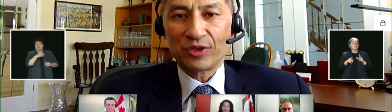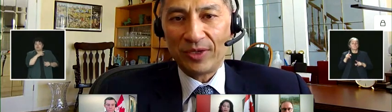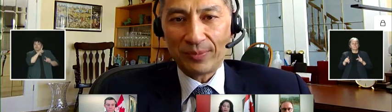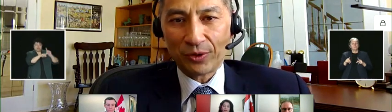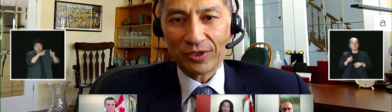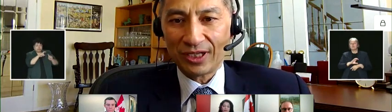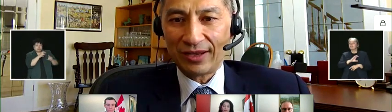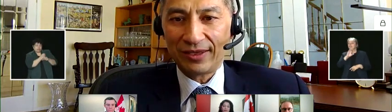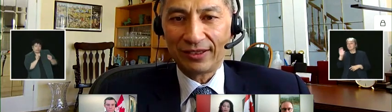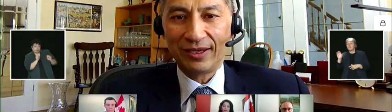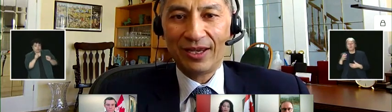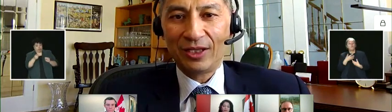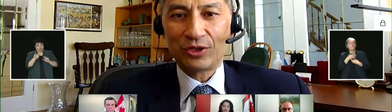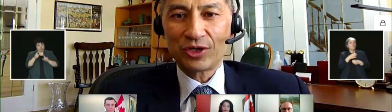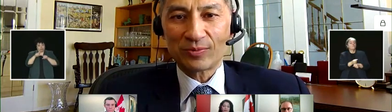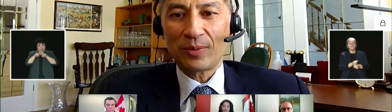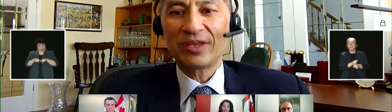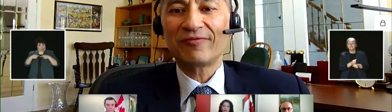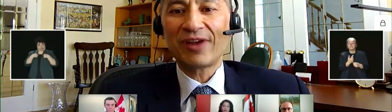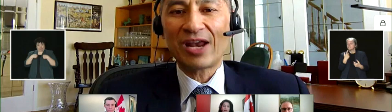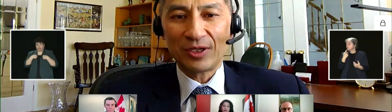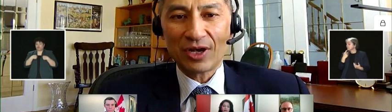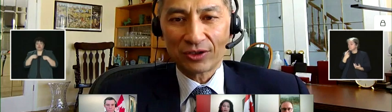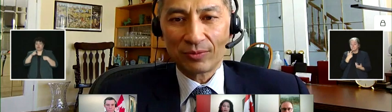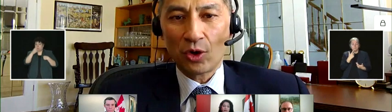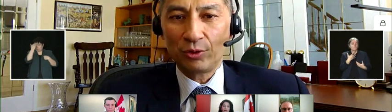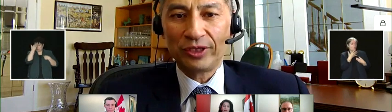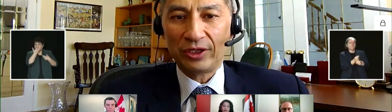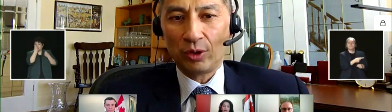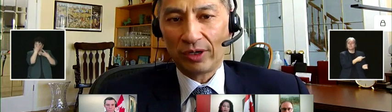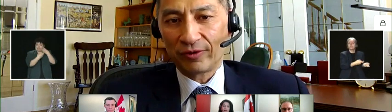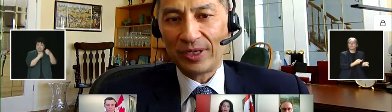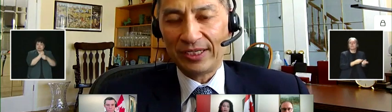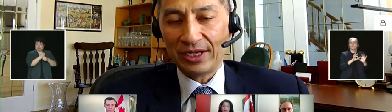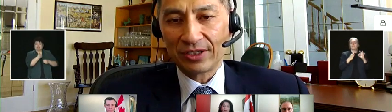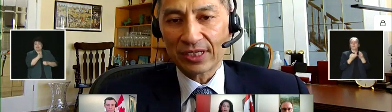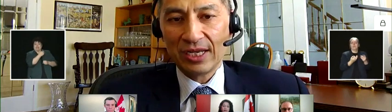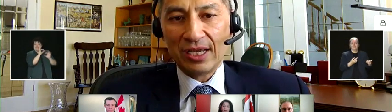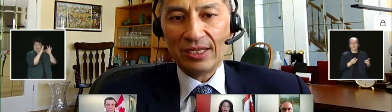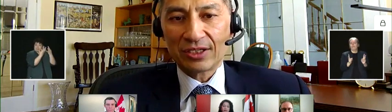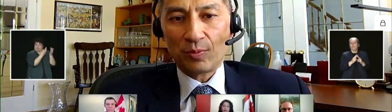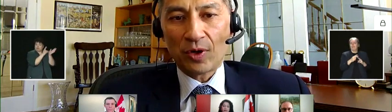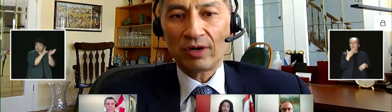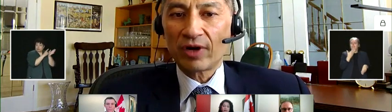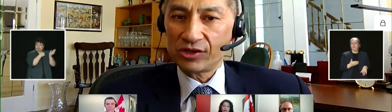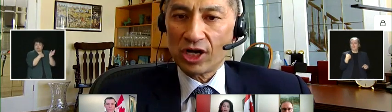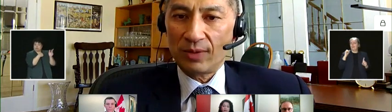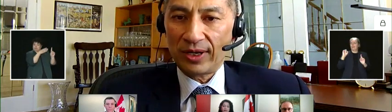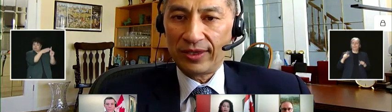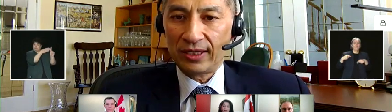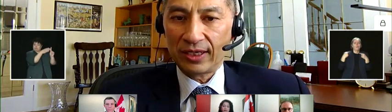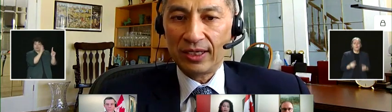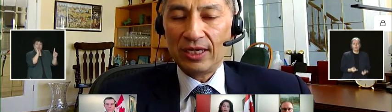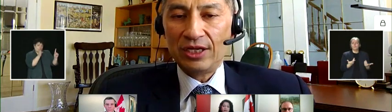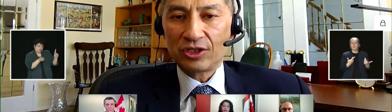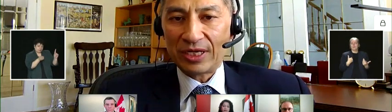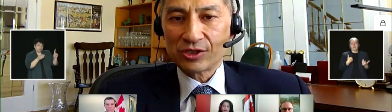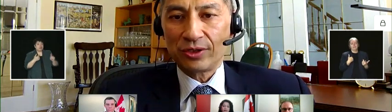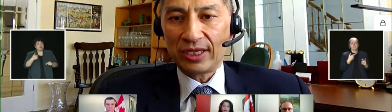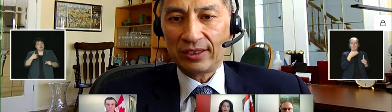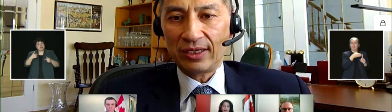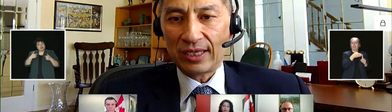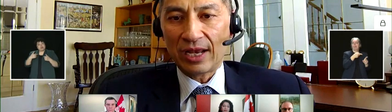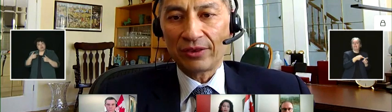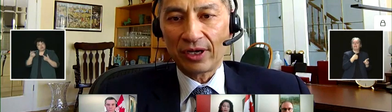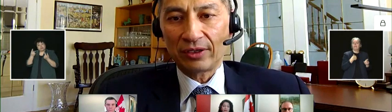going to come to me personally. I think they would trust probably their family doctor more, who they know for many years. And so part of our job, I think, is to make